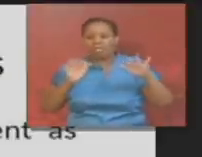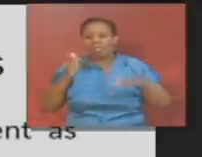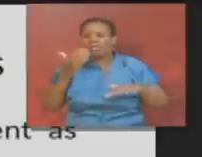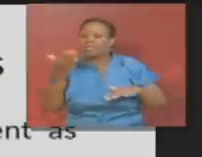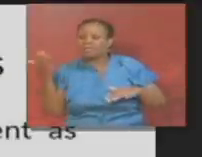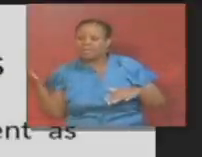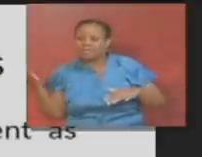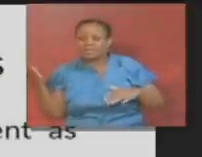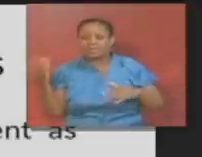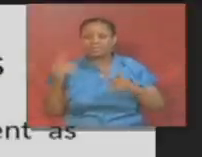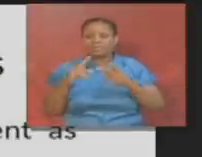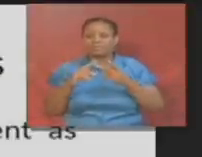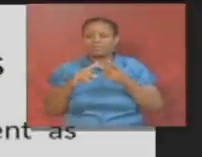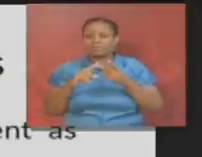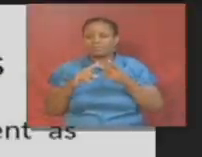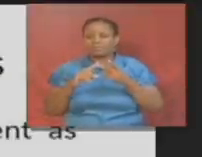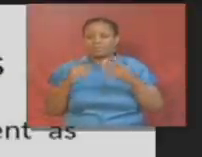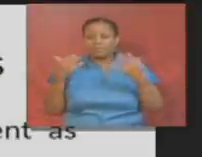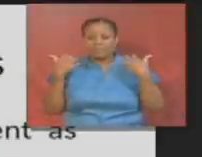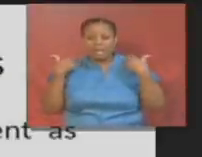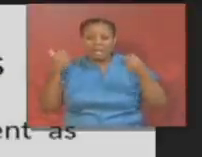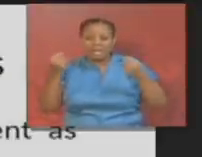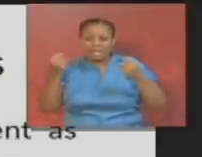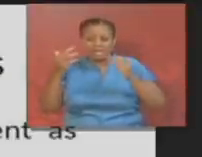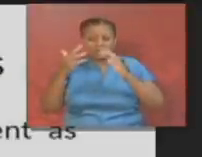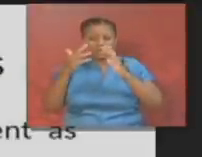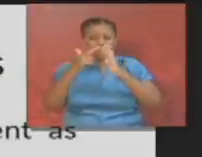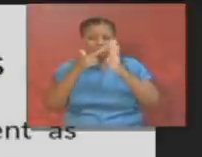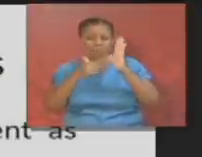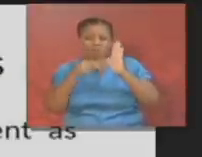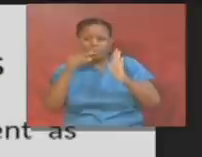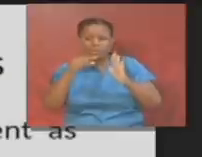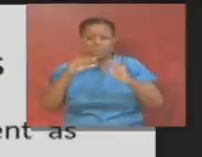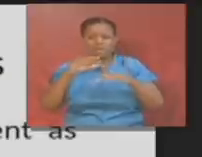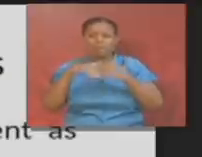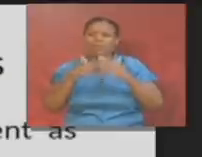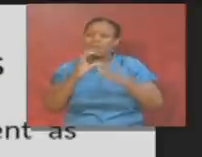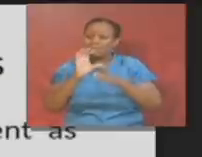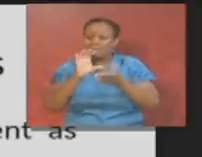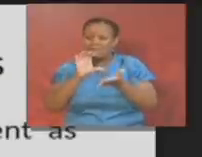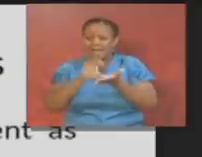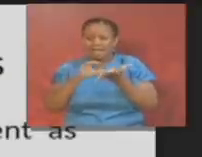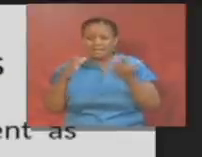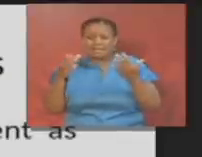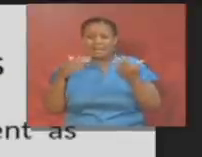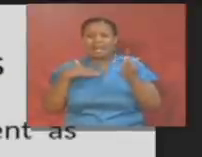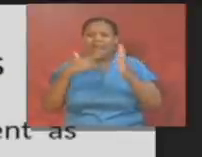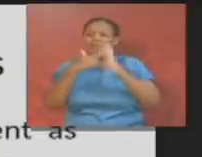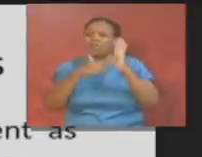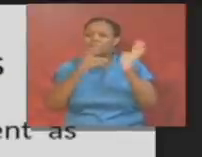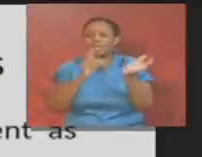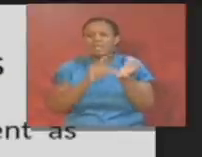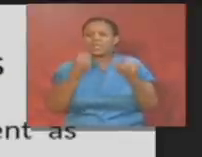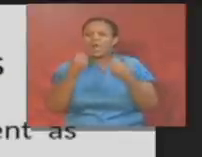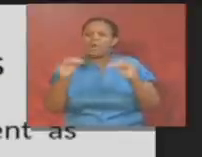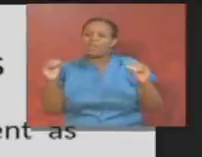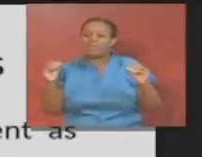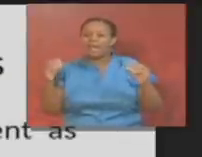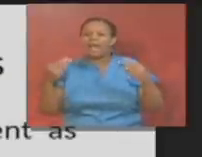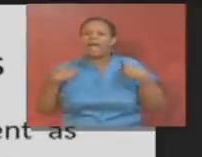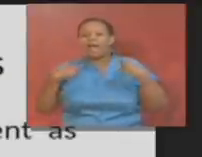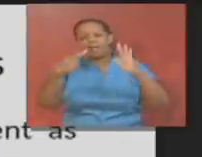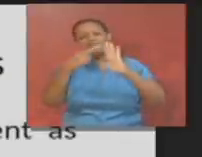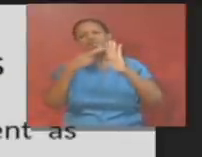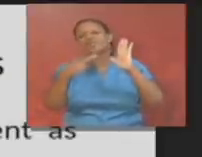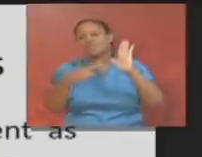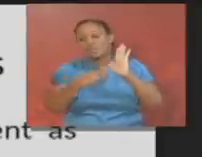rules and social distancing measures in place so that getting a